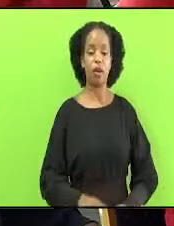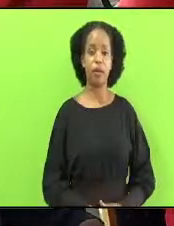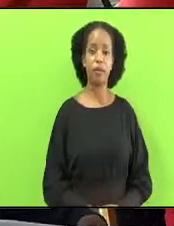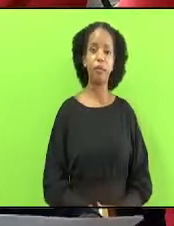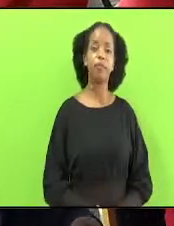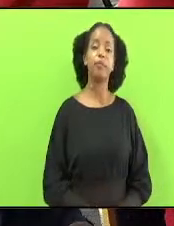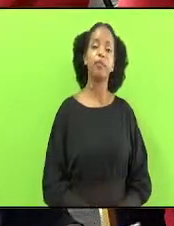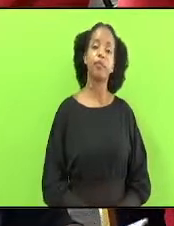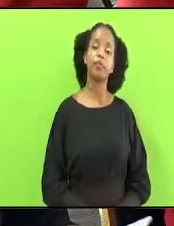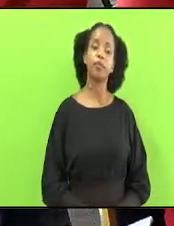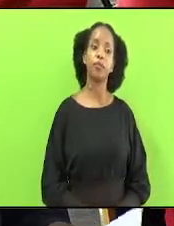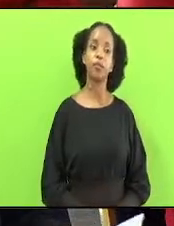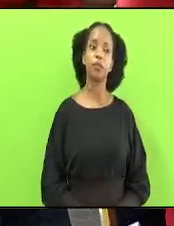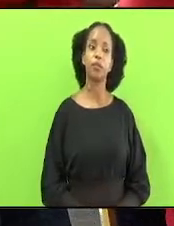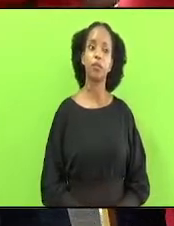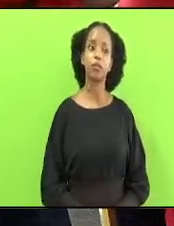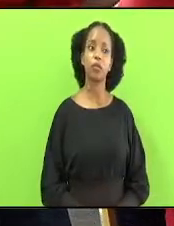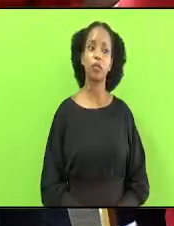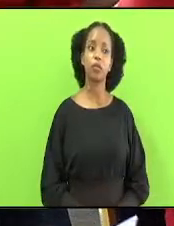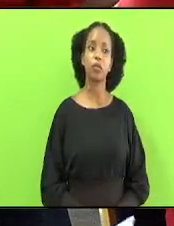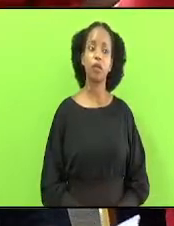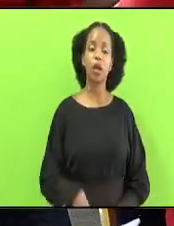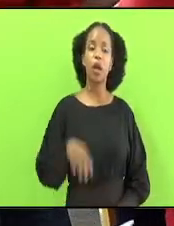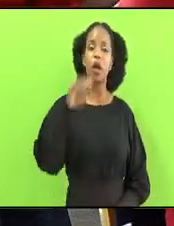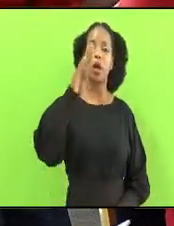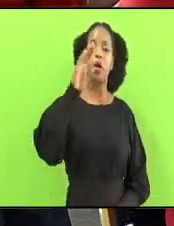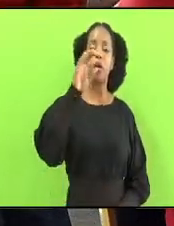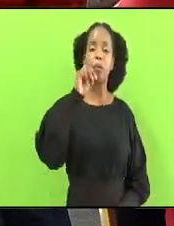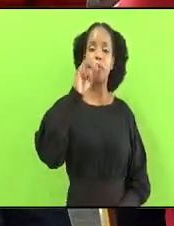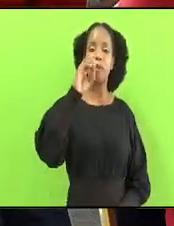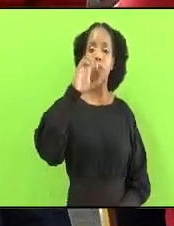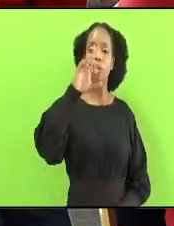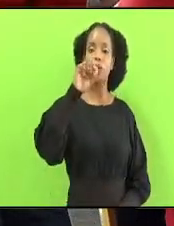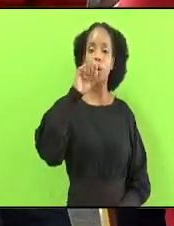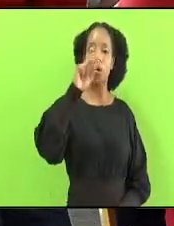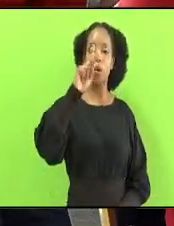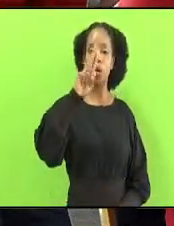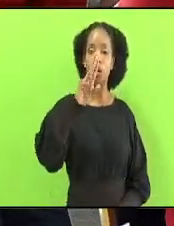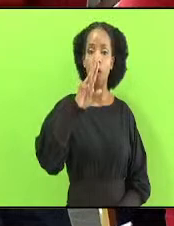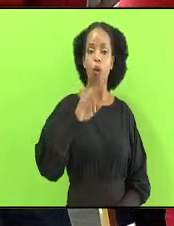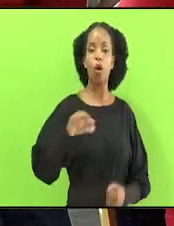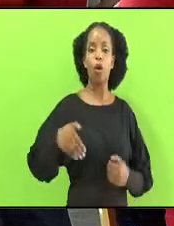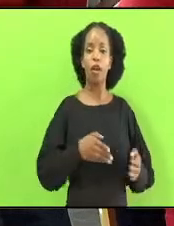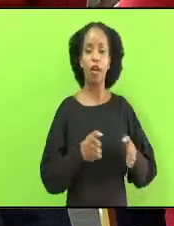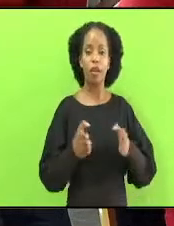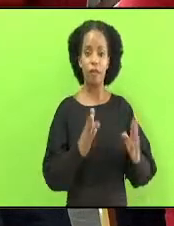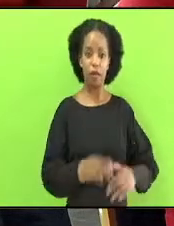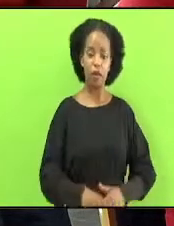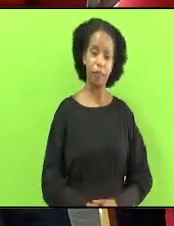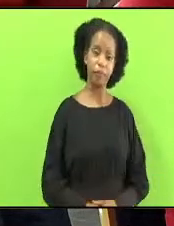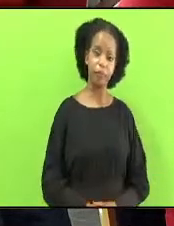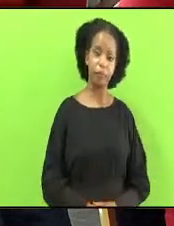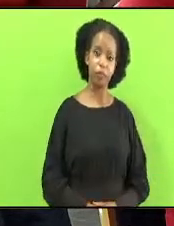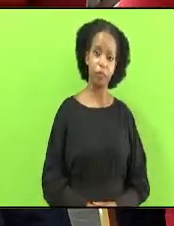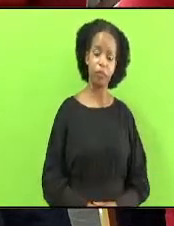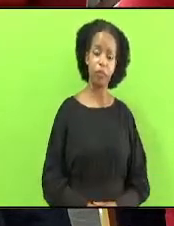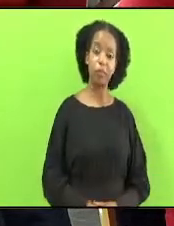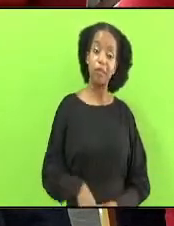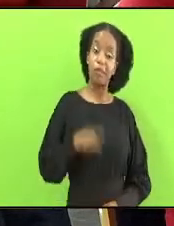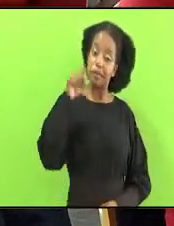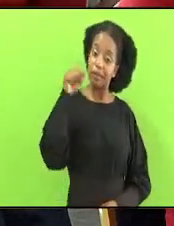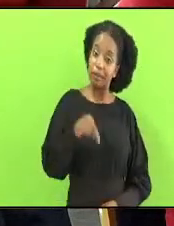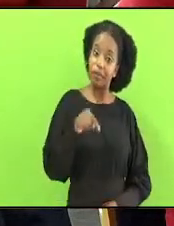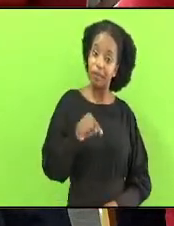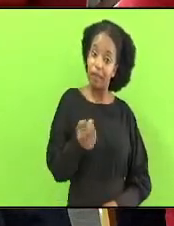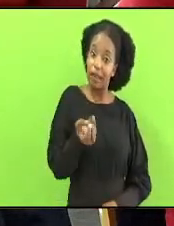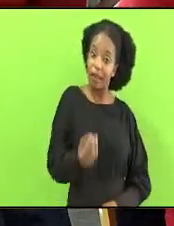in Mahikeng, Molopo River. Buloko River. ko mo Molopo River re na le challenge ya